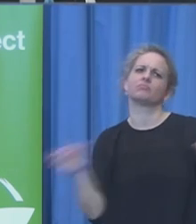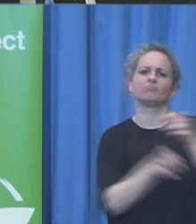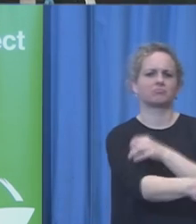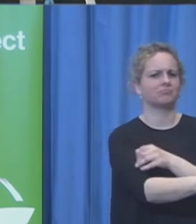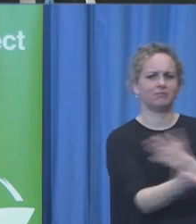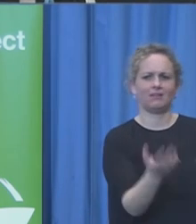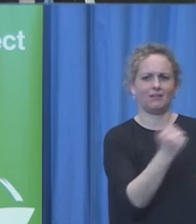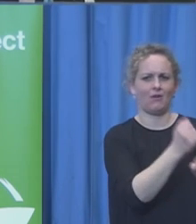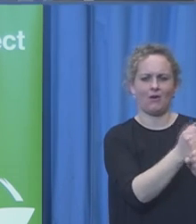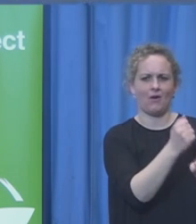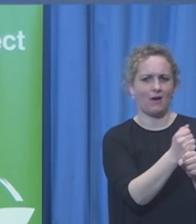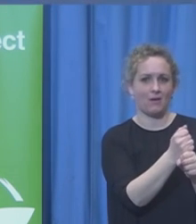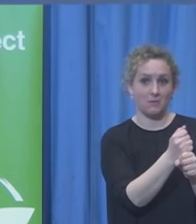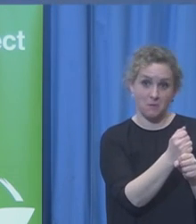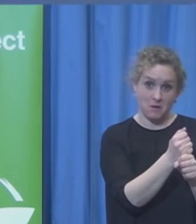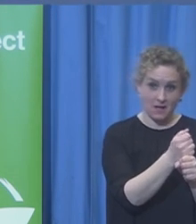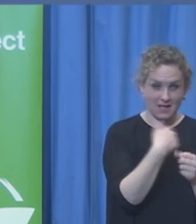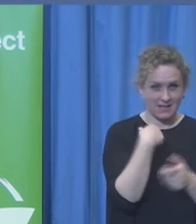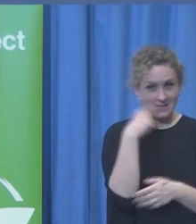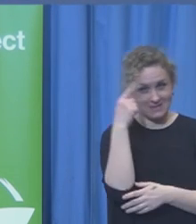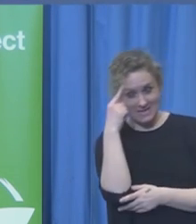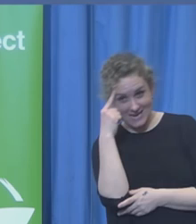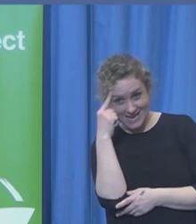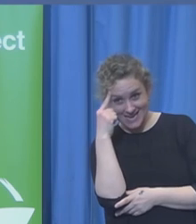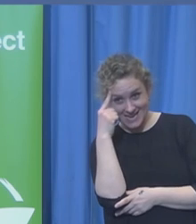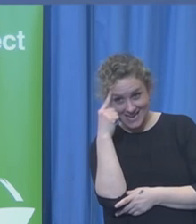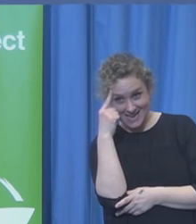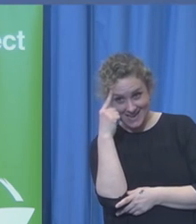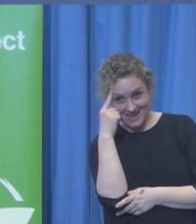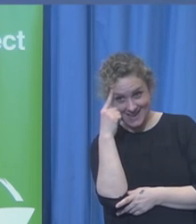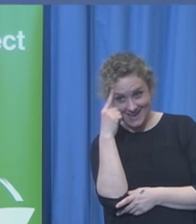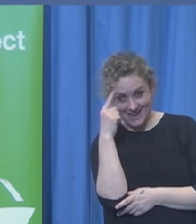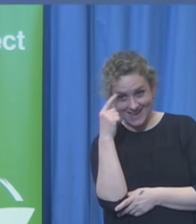I think that's the way that